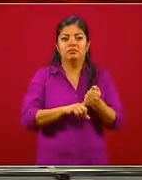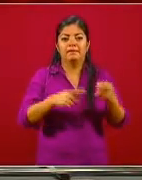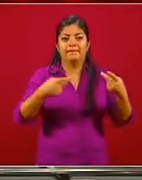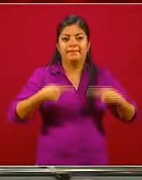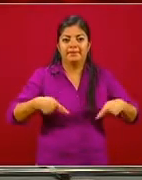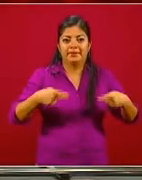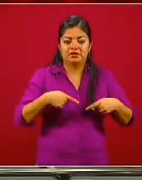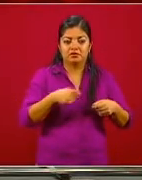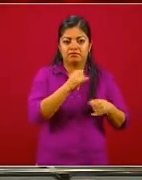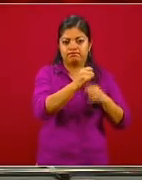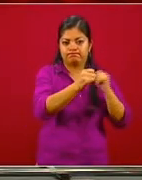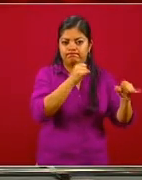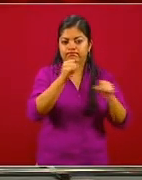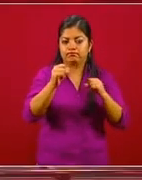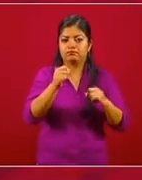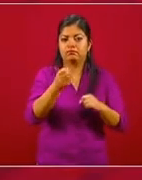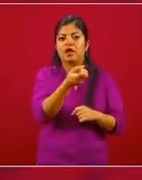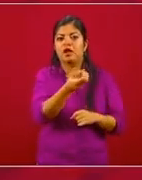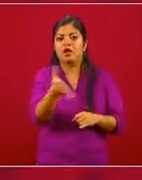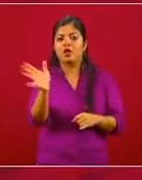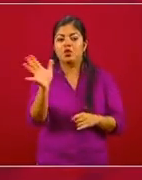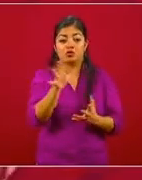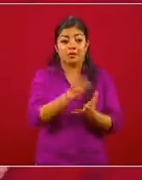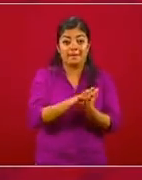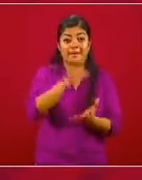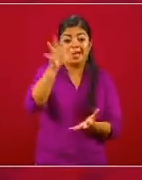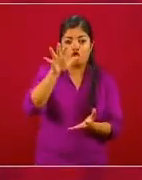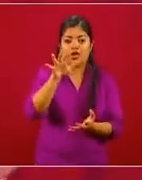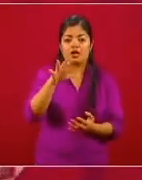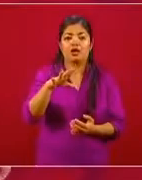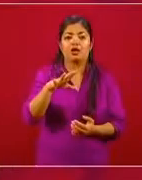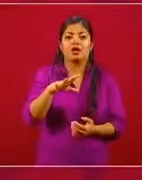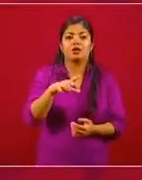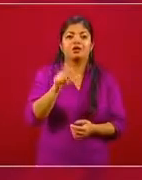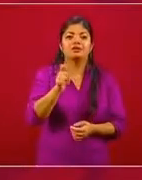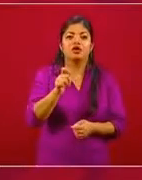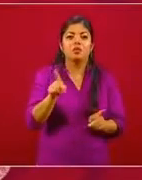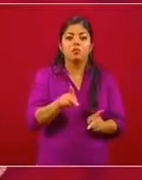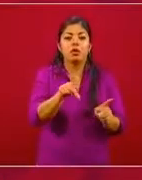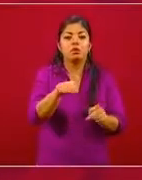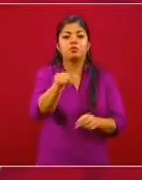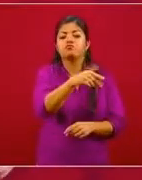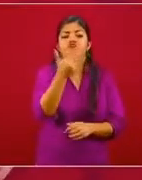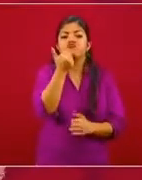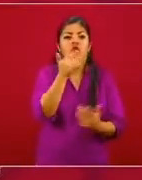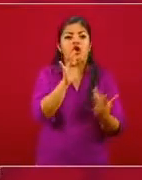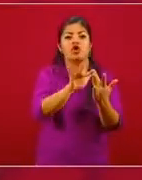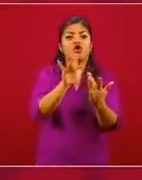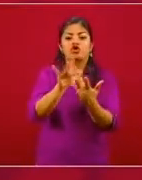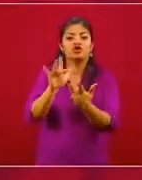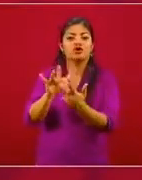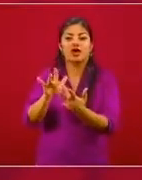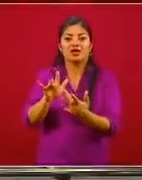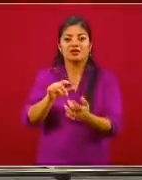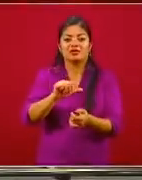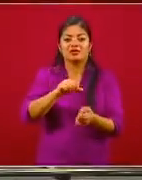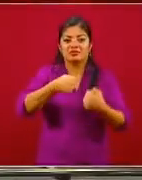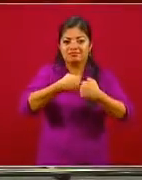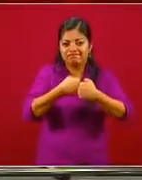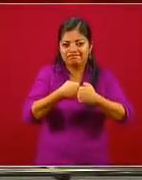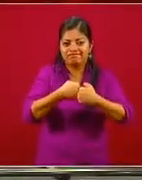relatively dispersed, talking in terms of human settlements. They have low mobility levels and